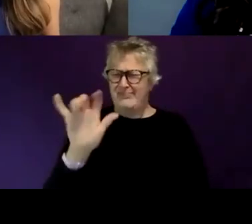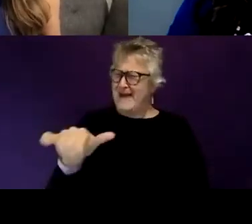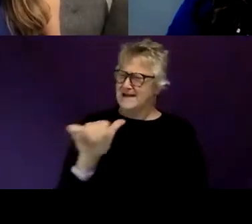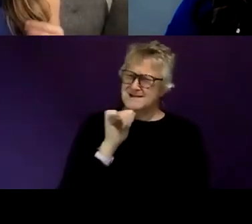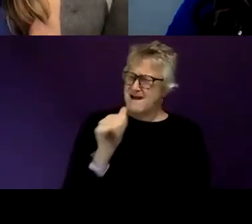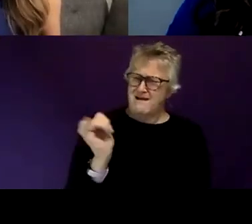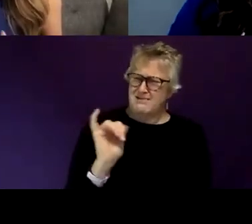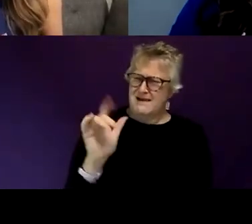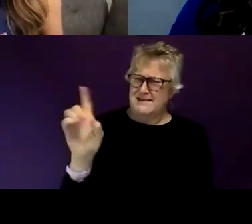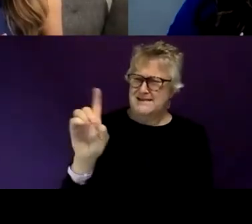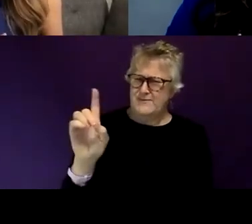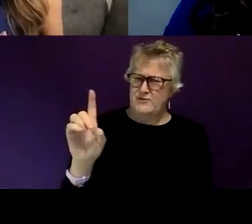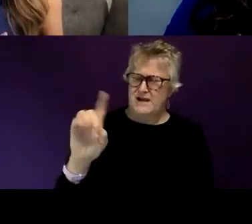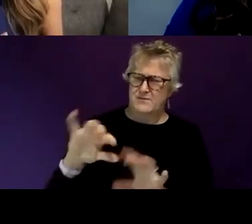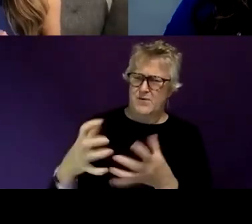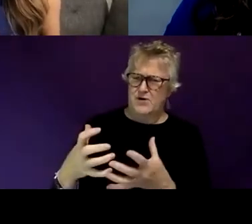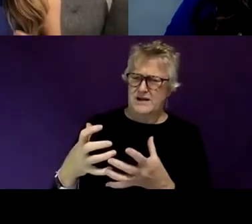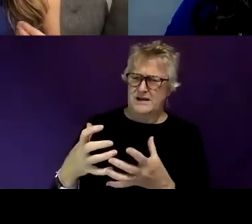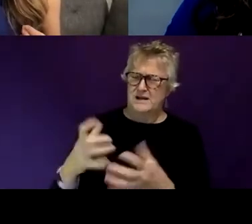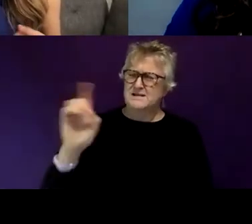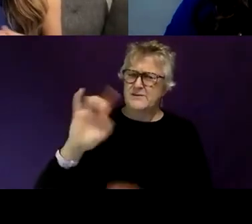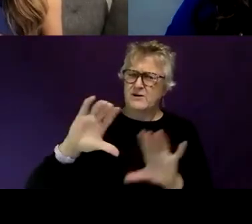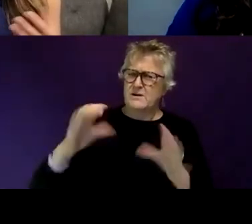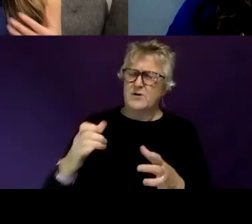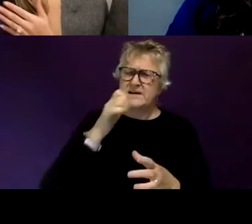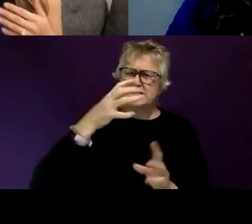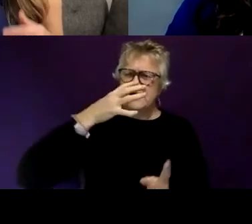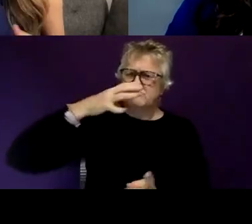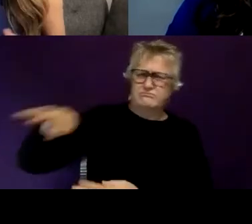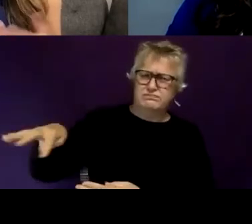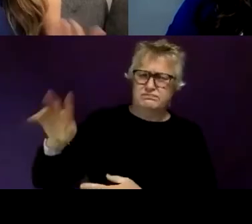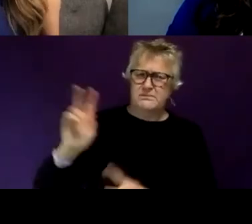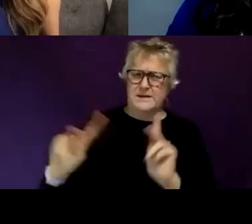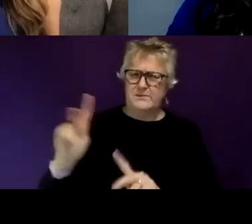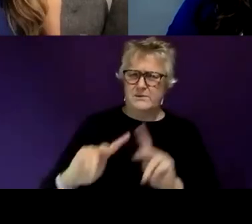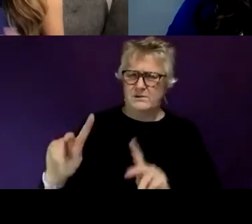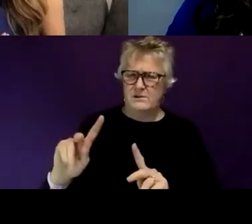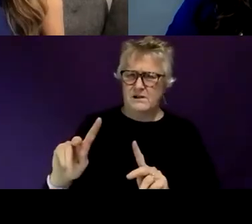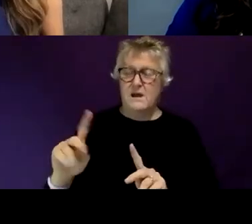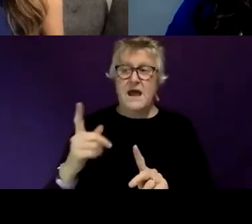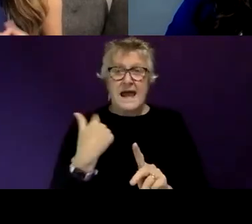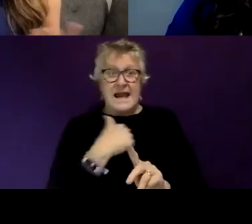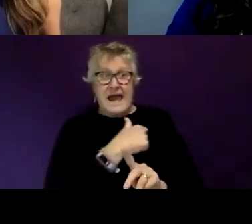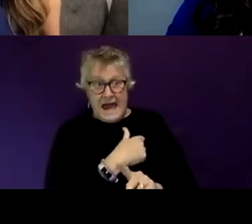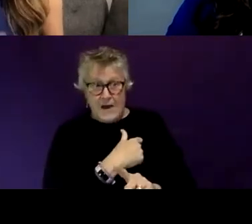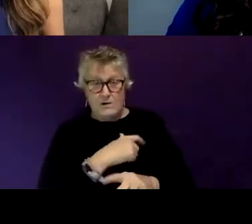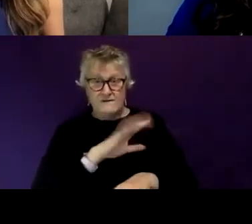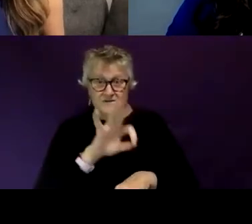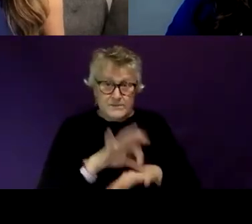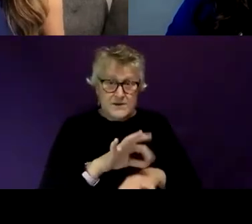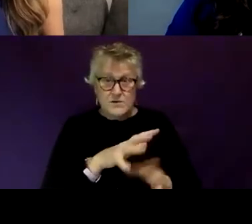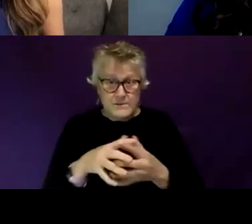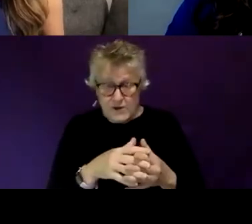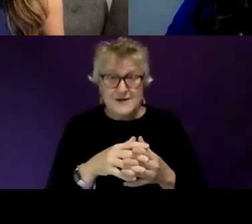does not leave people behind. And in order to create a party of even more belonging, I hope campaigns